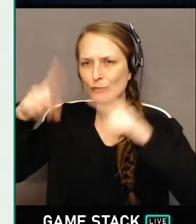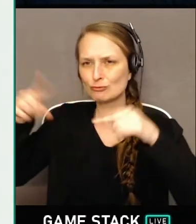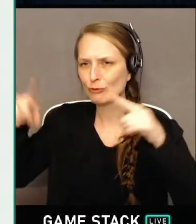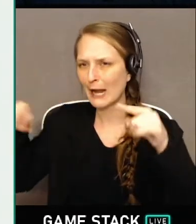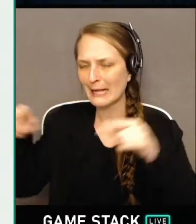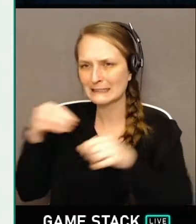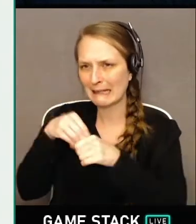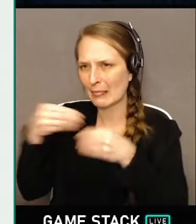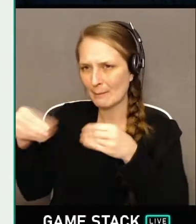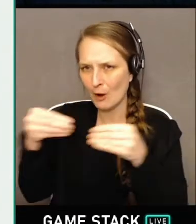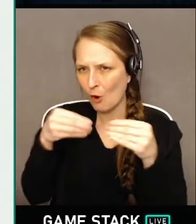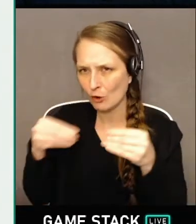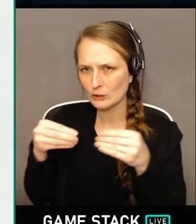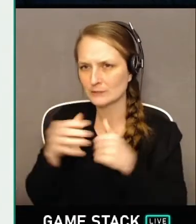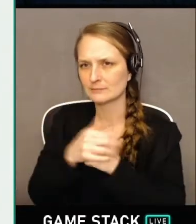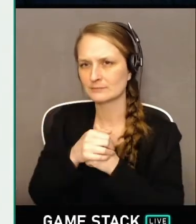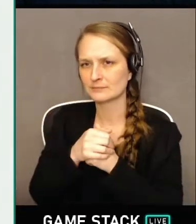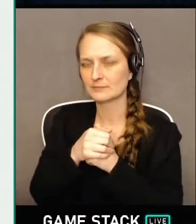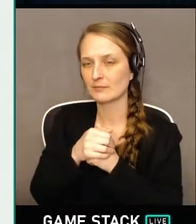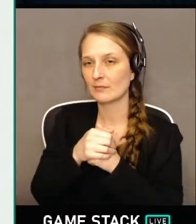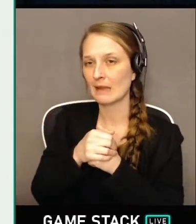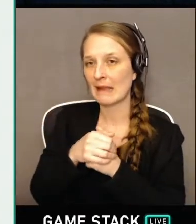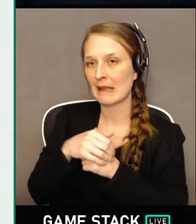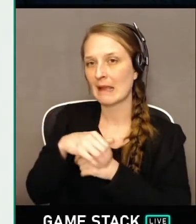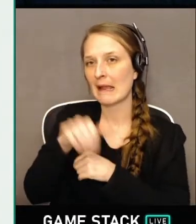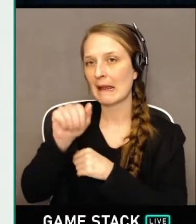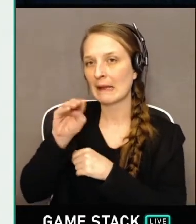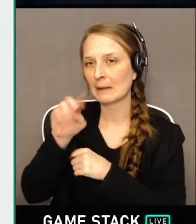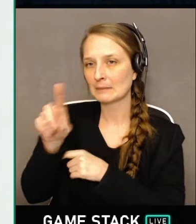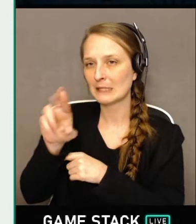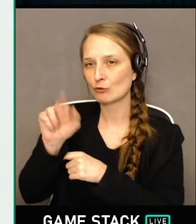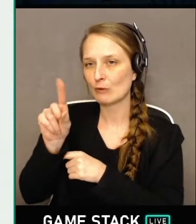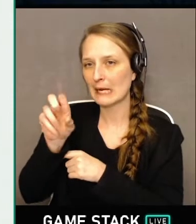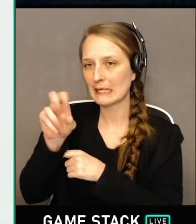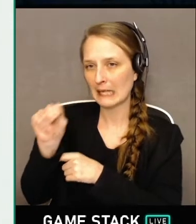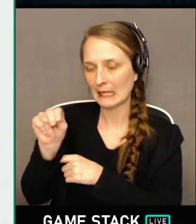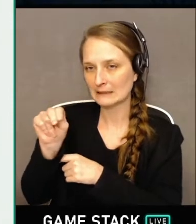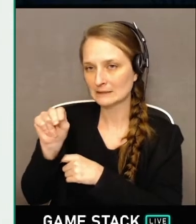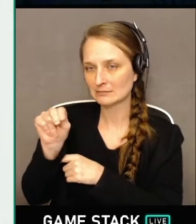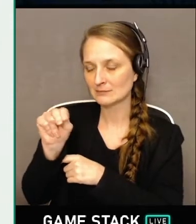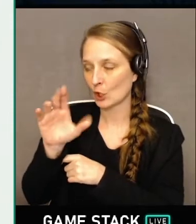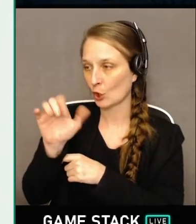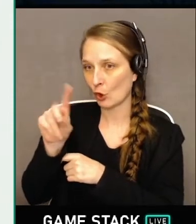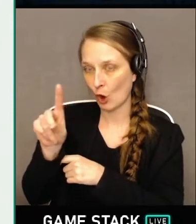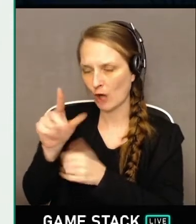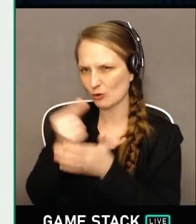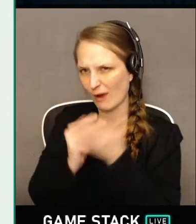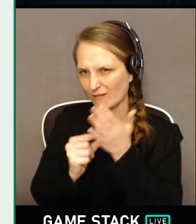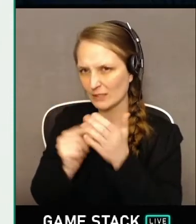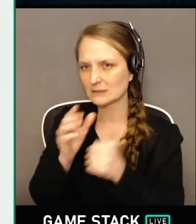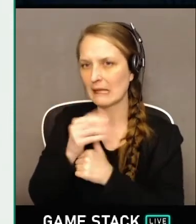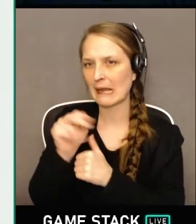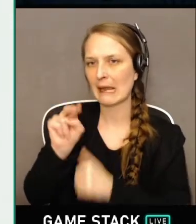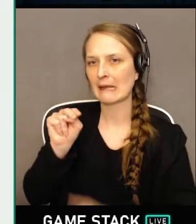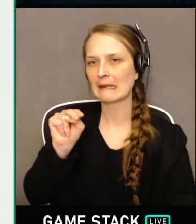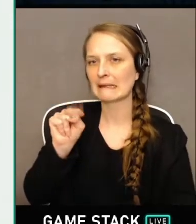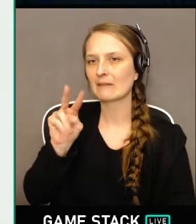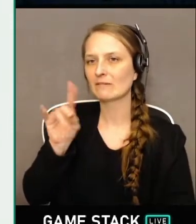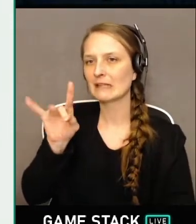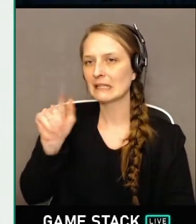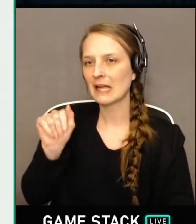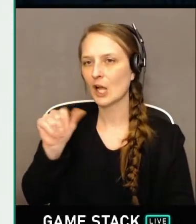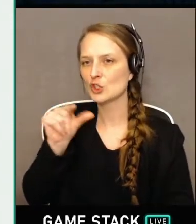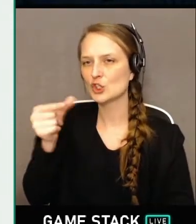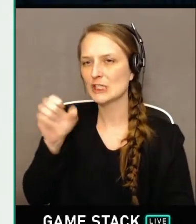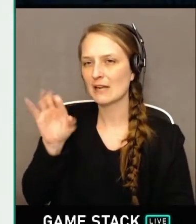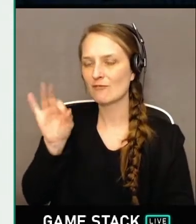DX12 Ultimate: AMD RDNA 6000 series graphics card, NVIDIA GeForce RTX 20 series and 30